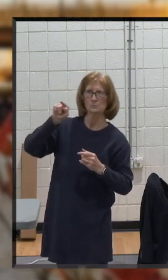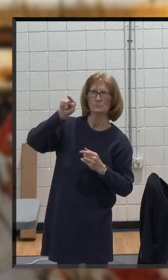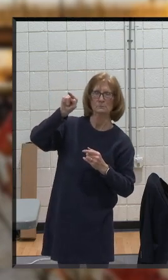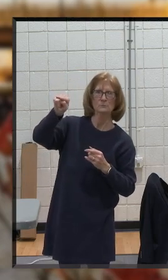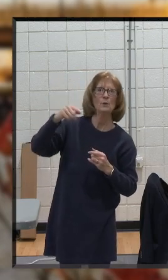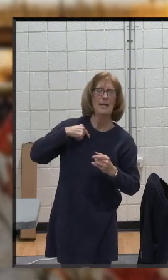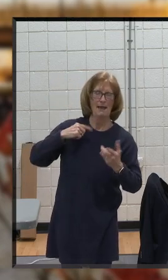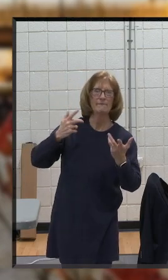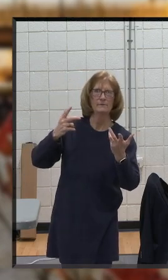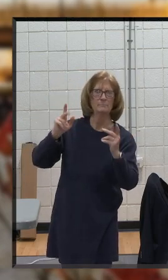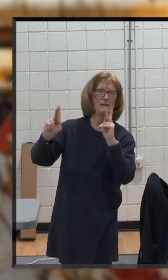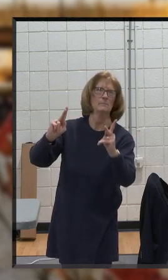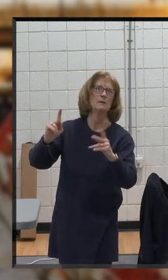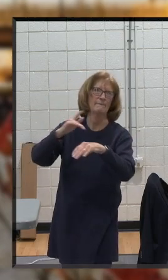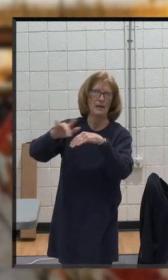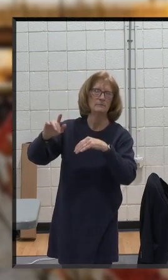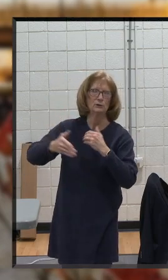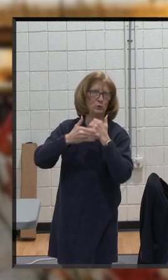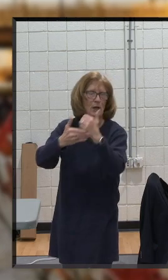people too.